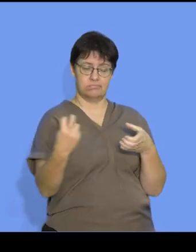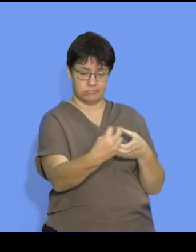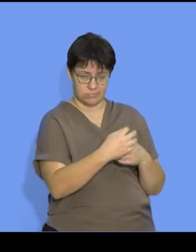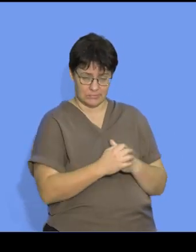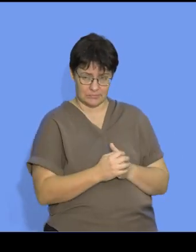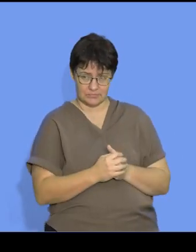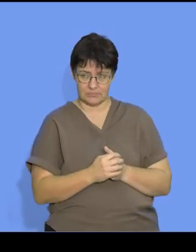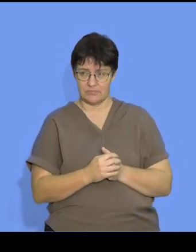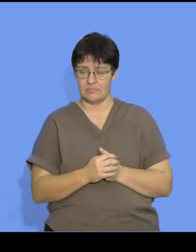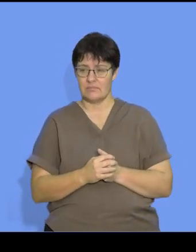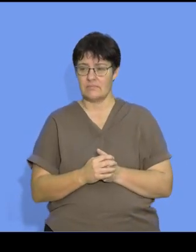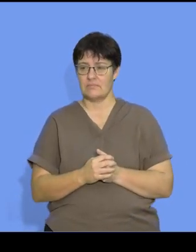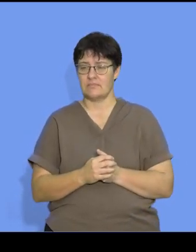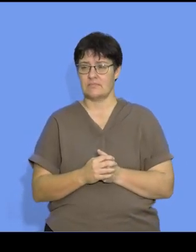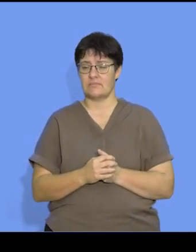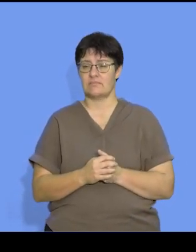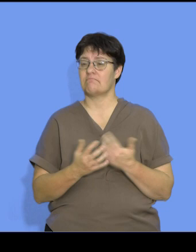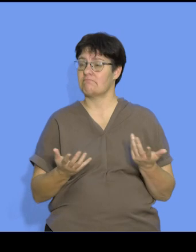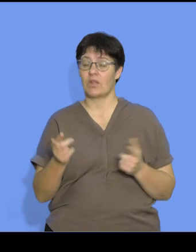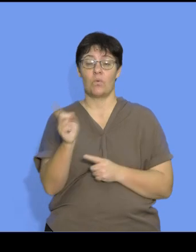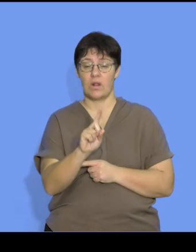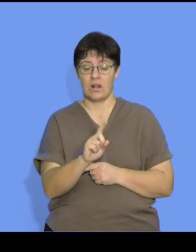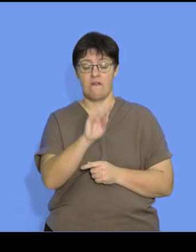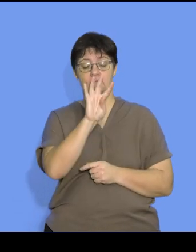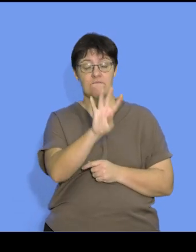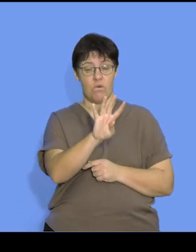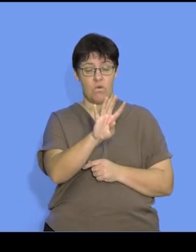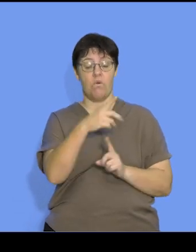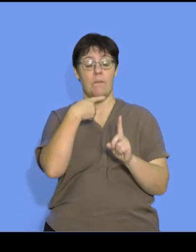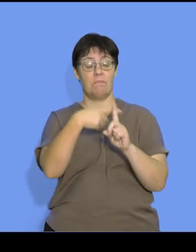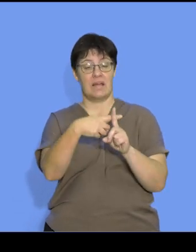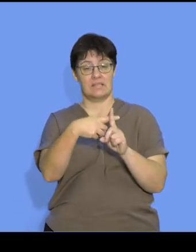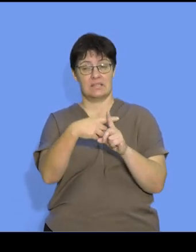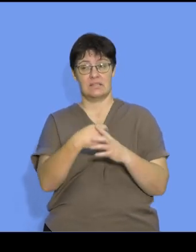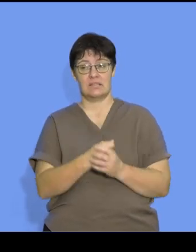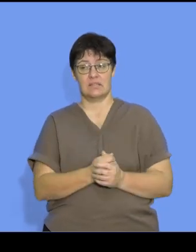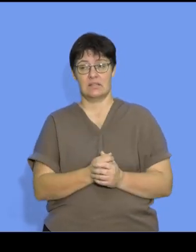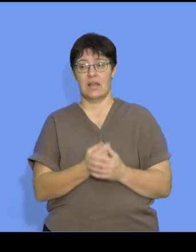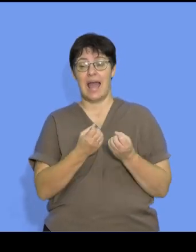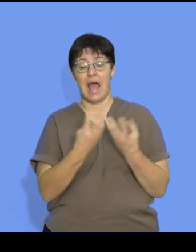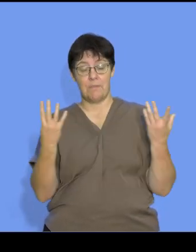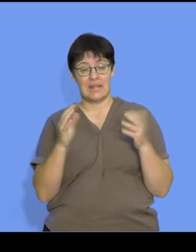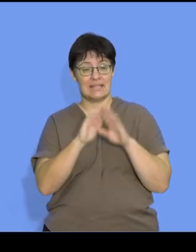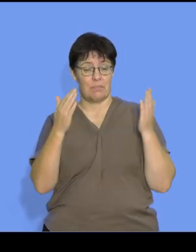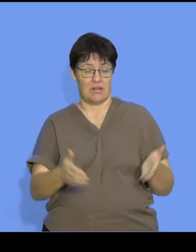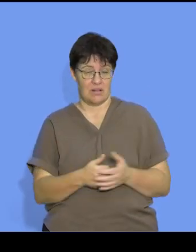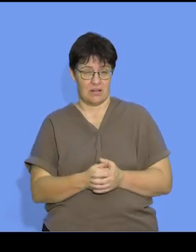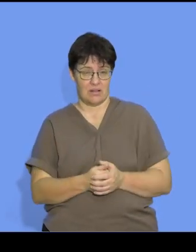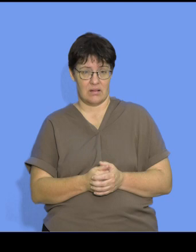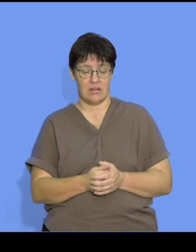of tables, it's going to be 4 plus the number of tables minus 1